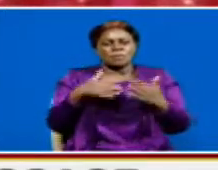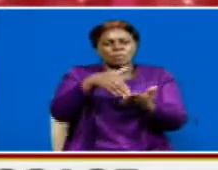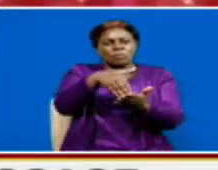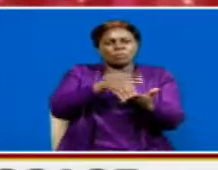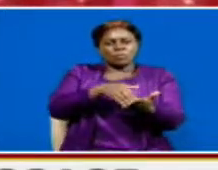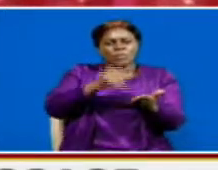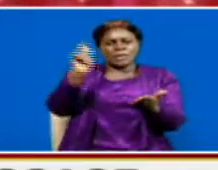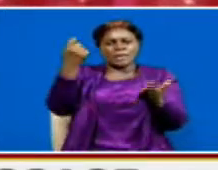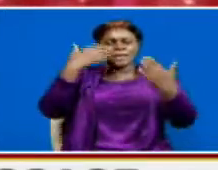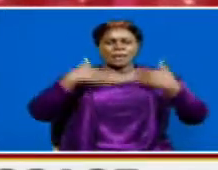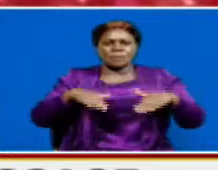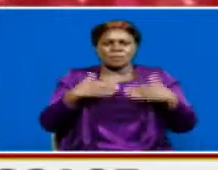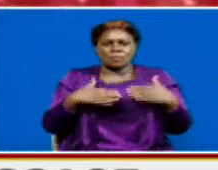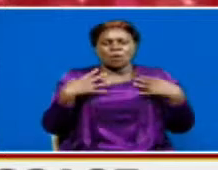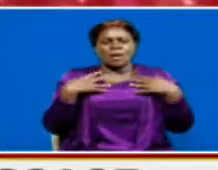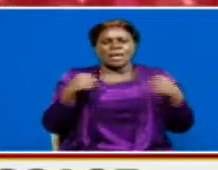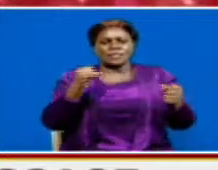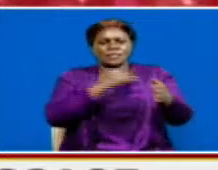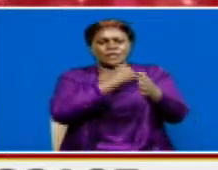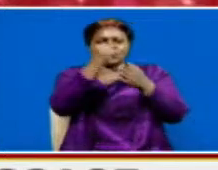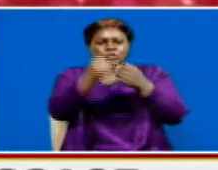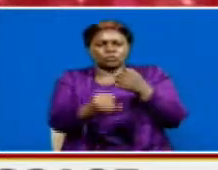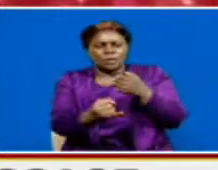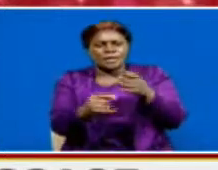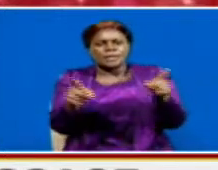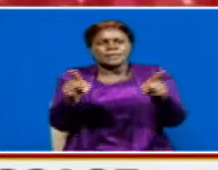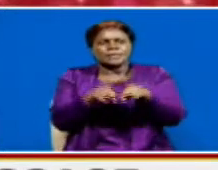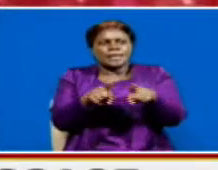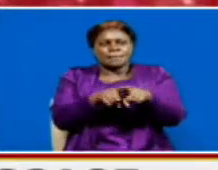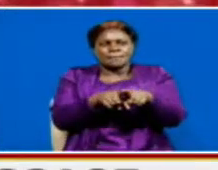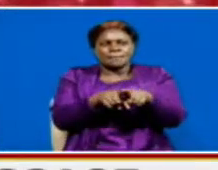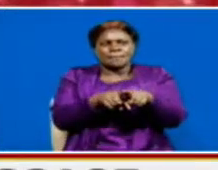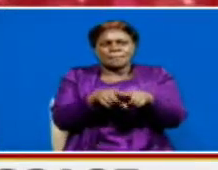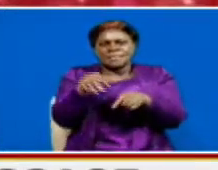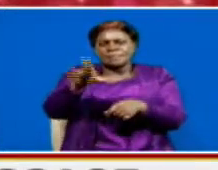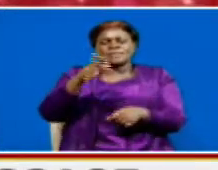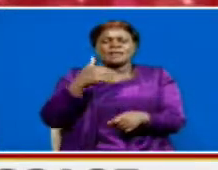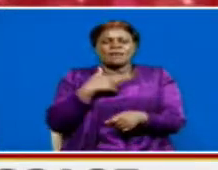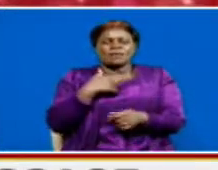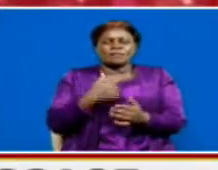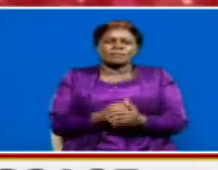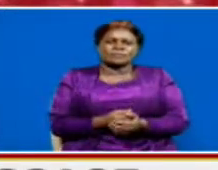vulnerable Kenyans a health cover, just like the one they have.